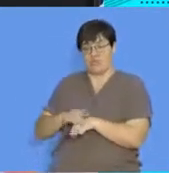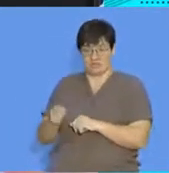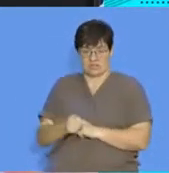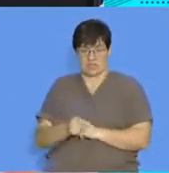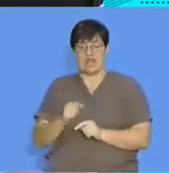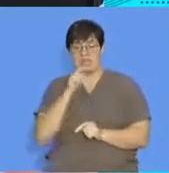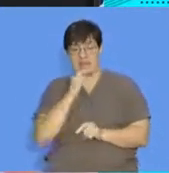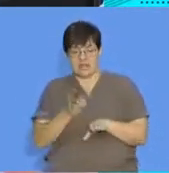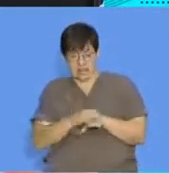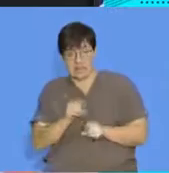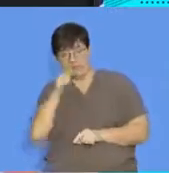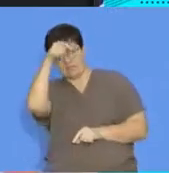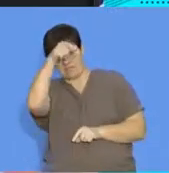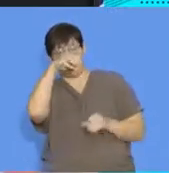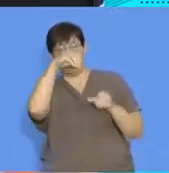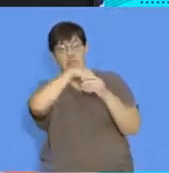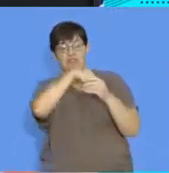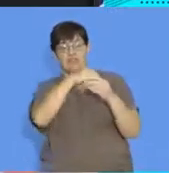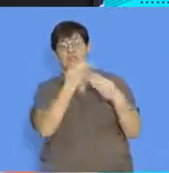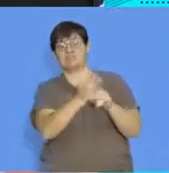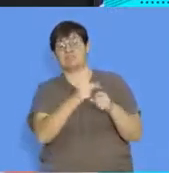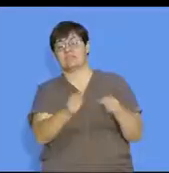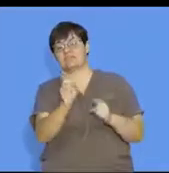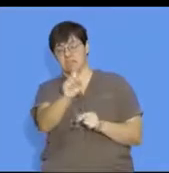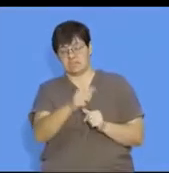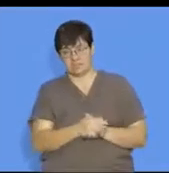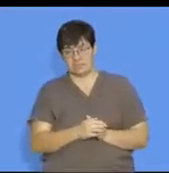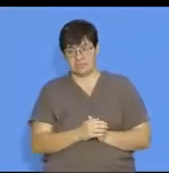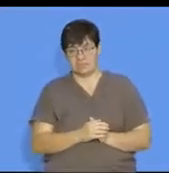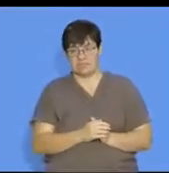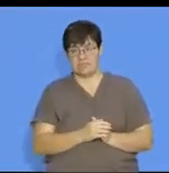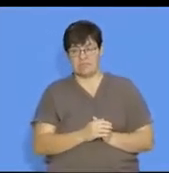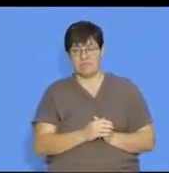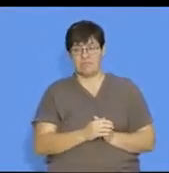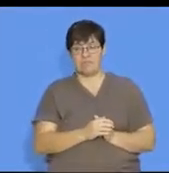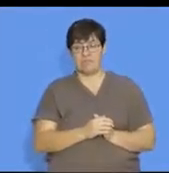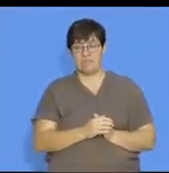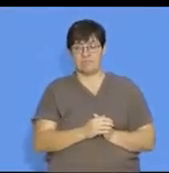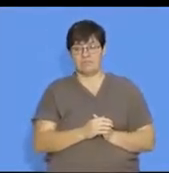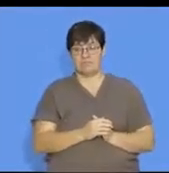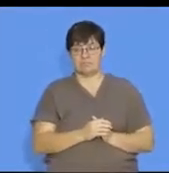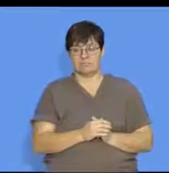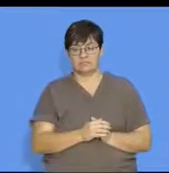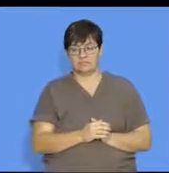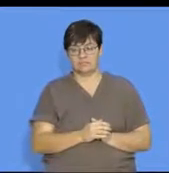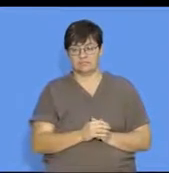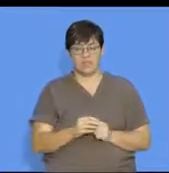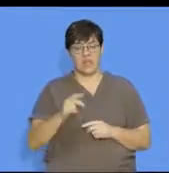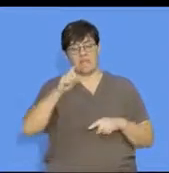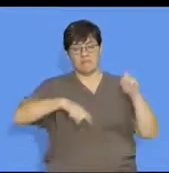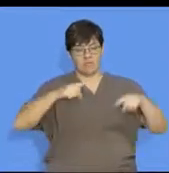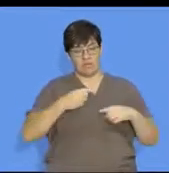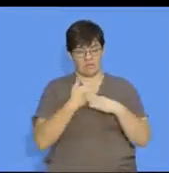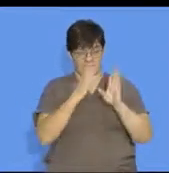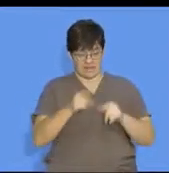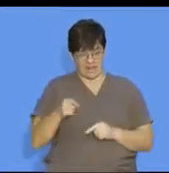of that, we'll measure the terminal potential difference. Right, so this is how the circuit looks like. Okay, so that's our variable